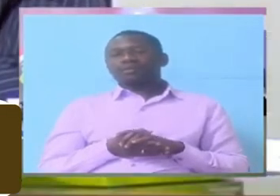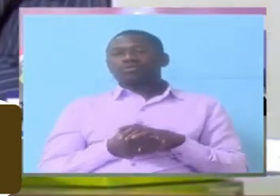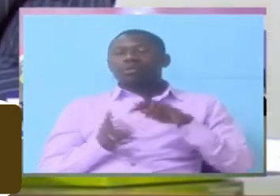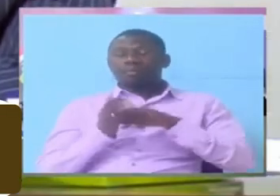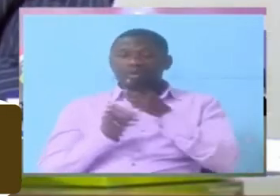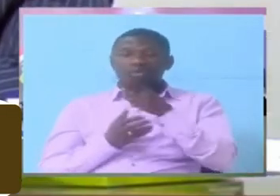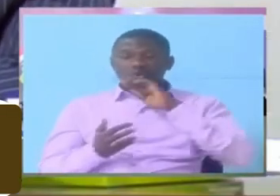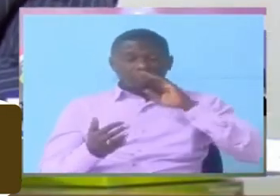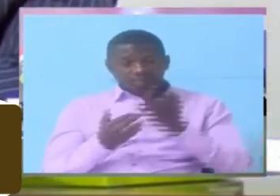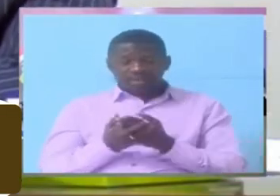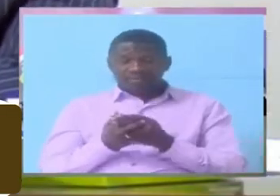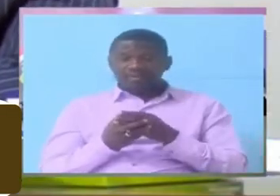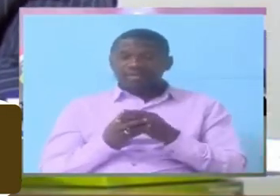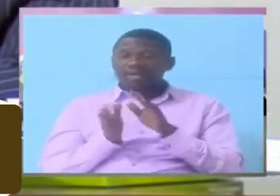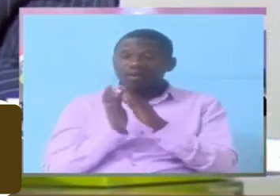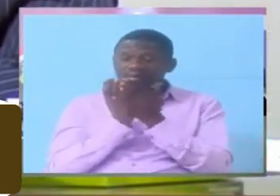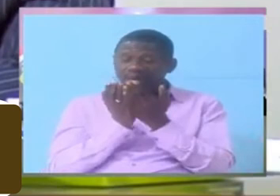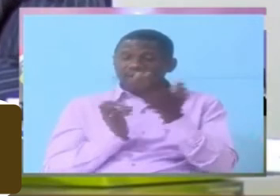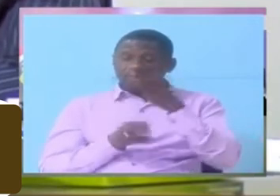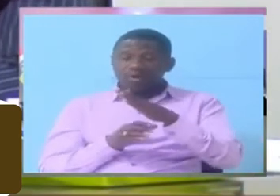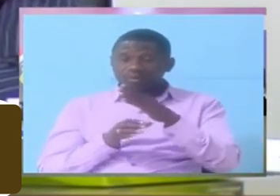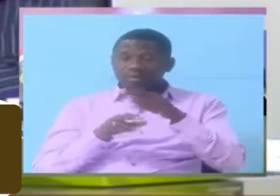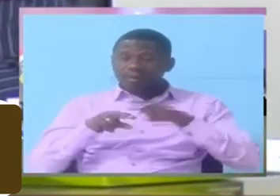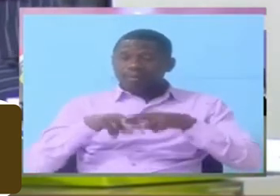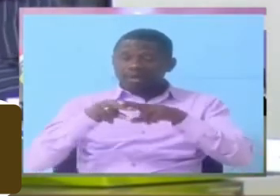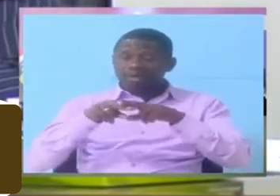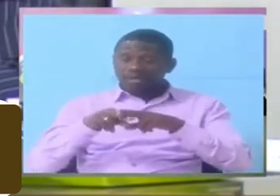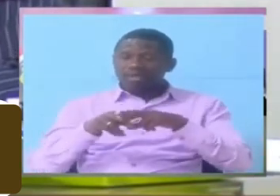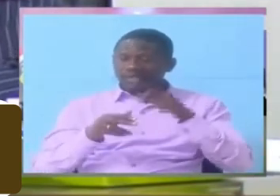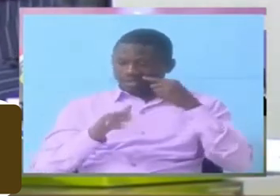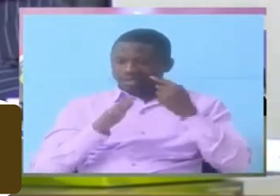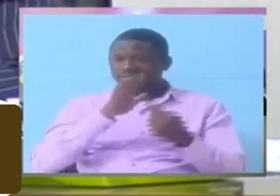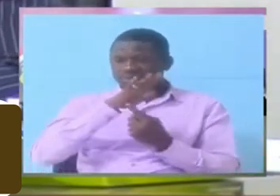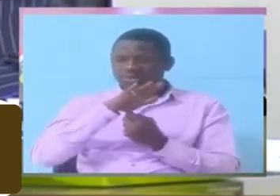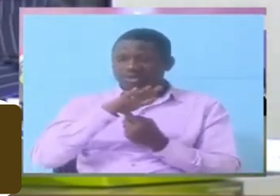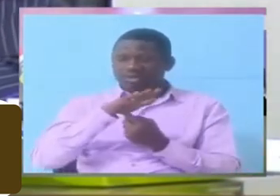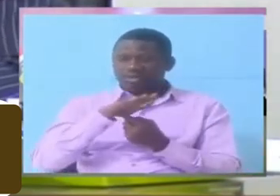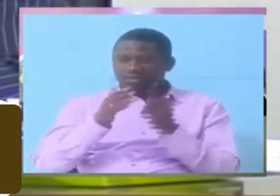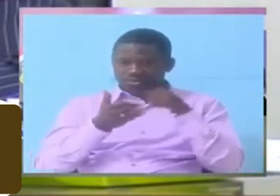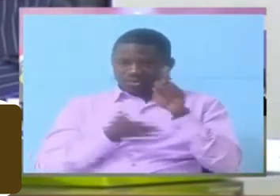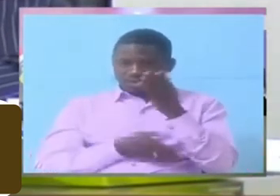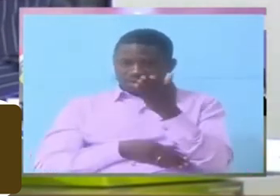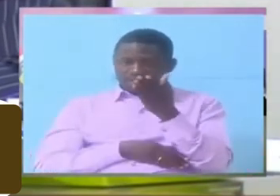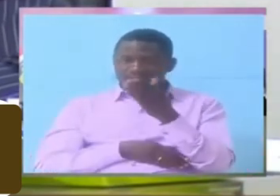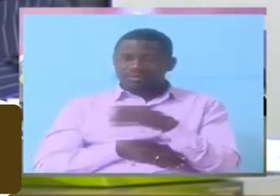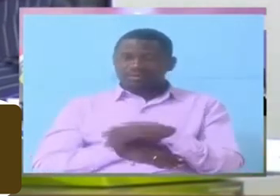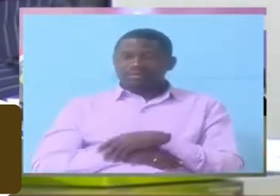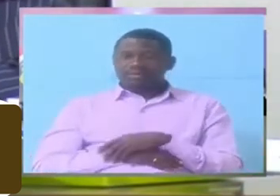believed that the diary from Bara would be necessary, correct? Yeah, because I look at the